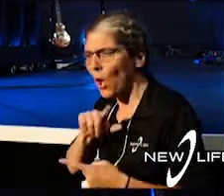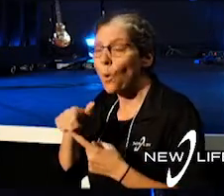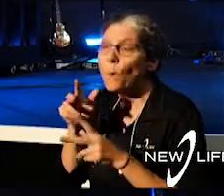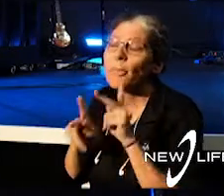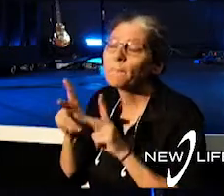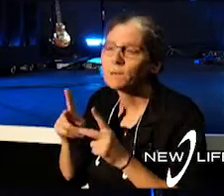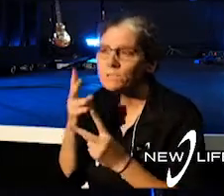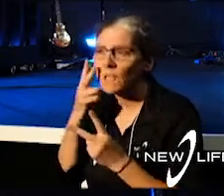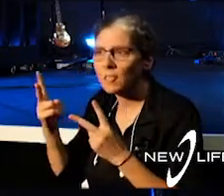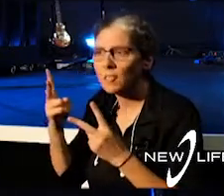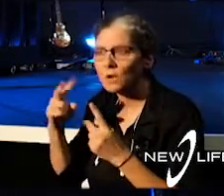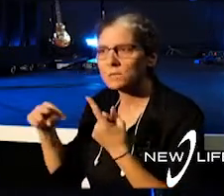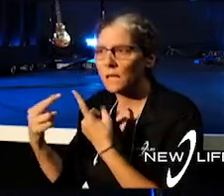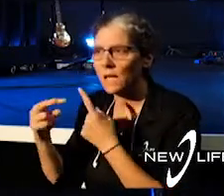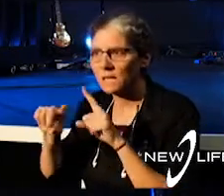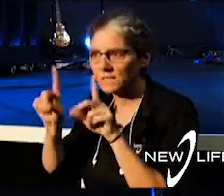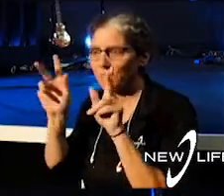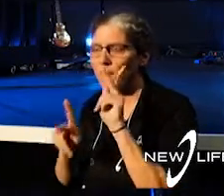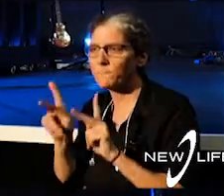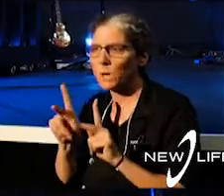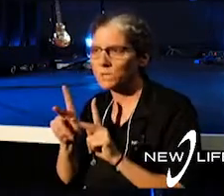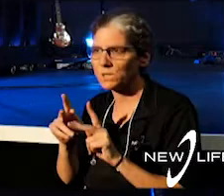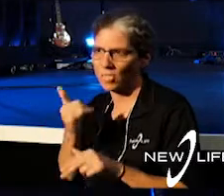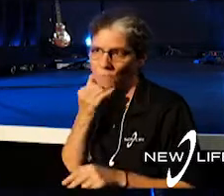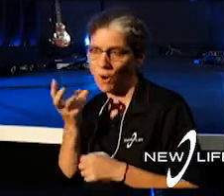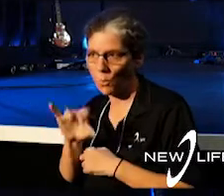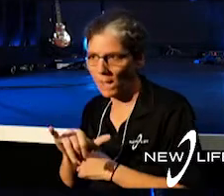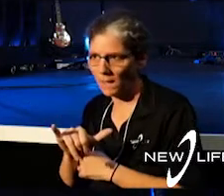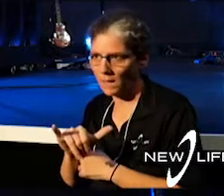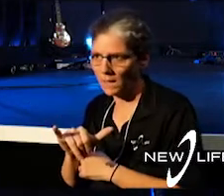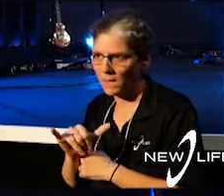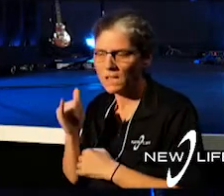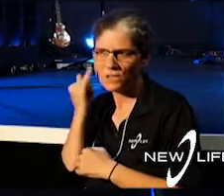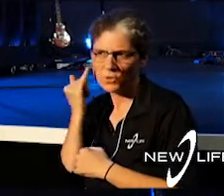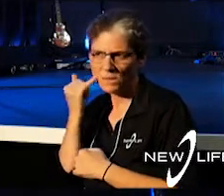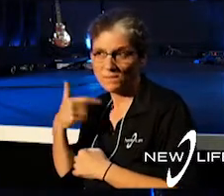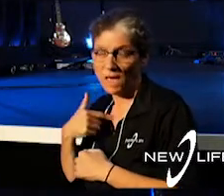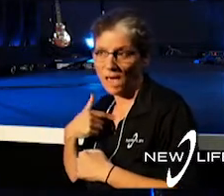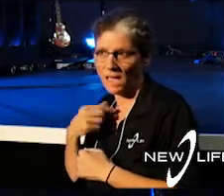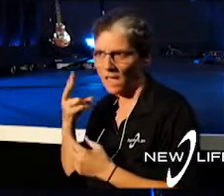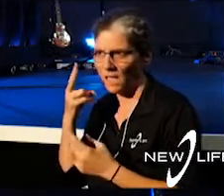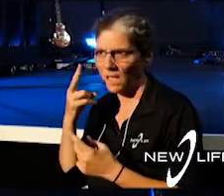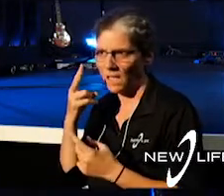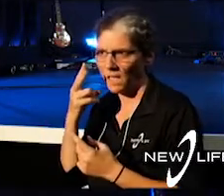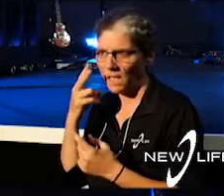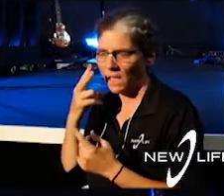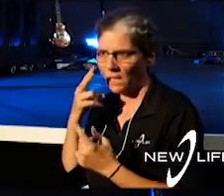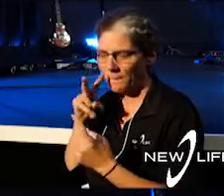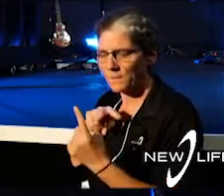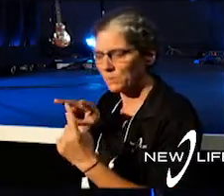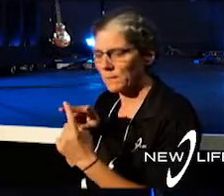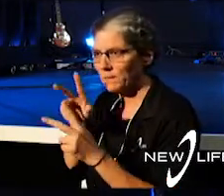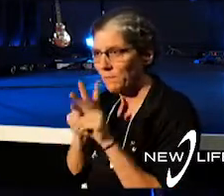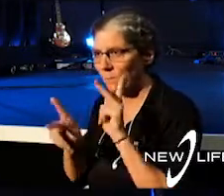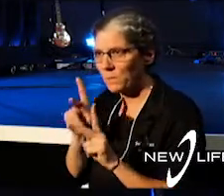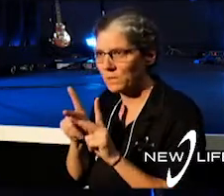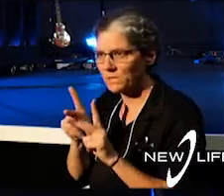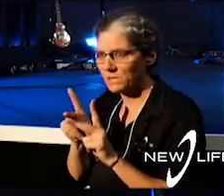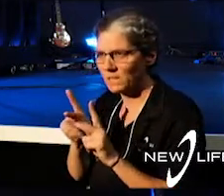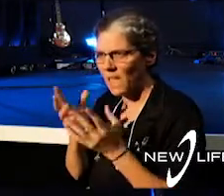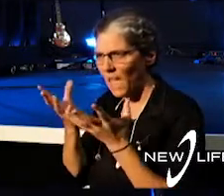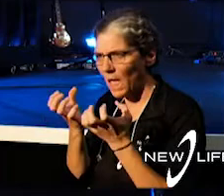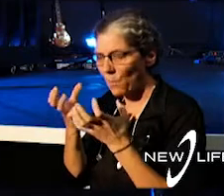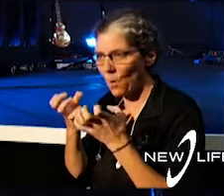I thought this was a sermon about conflict. Why are you getting all up in my business? What James wants us to know is when it